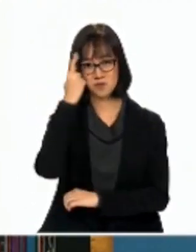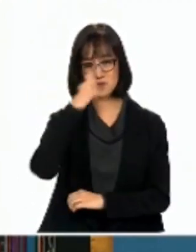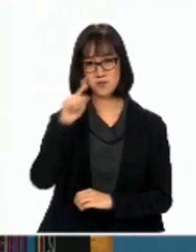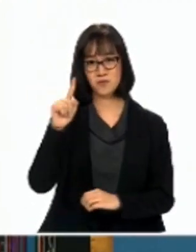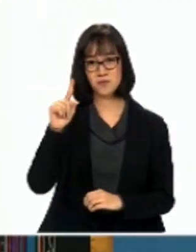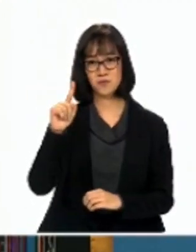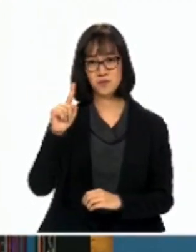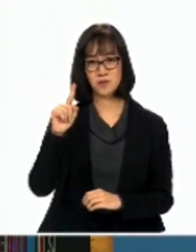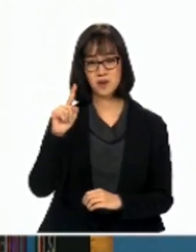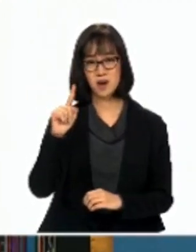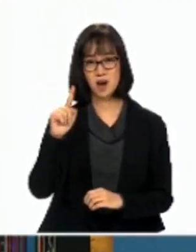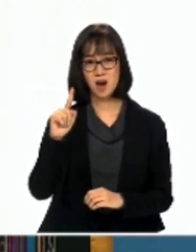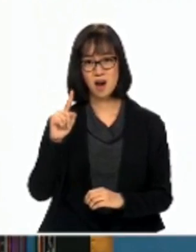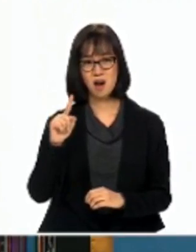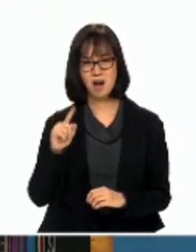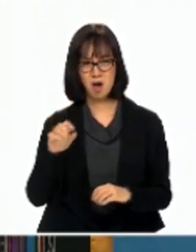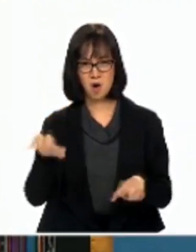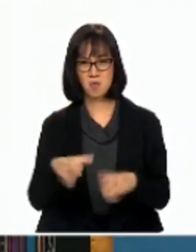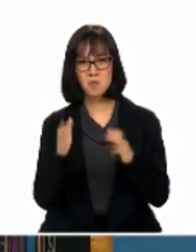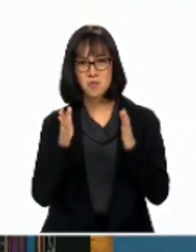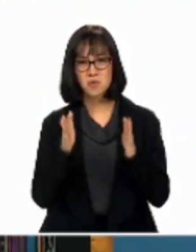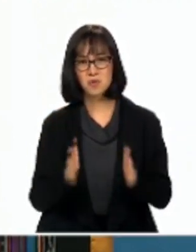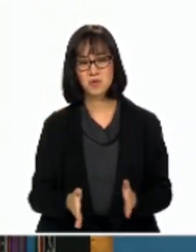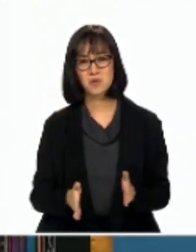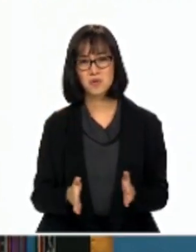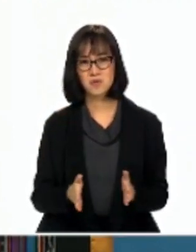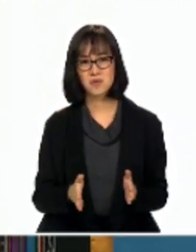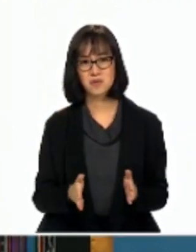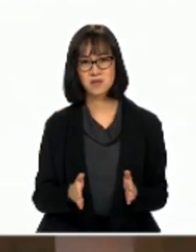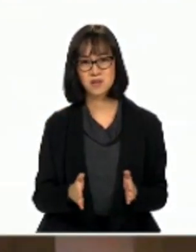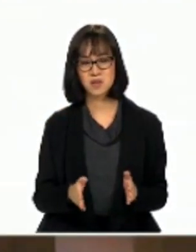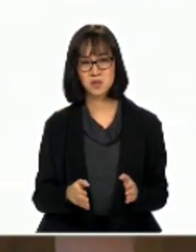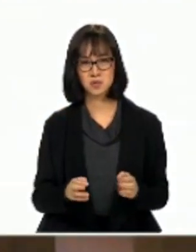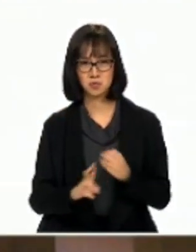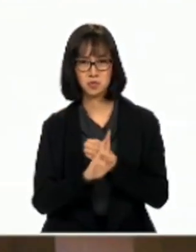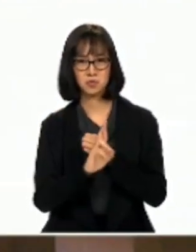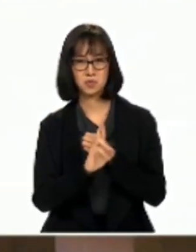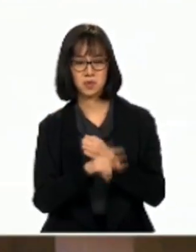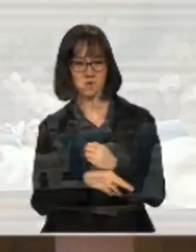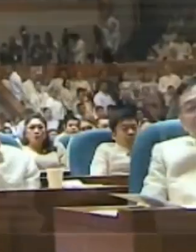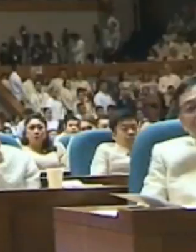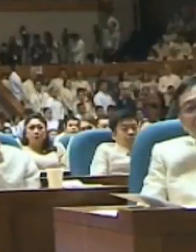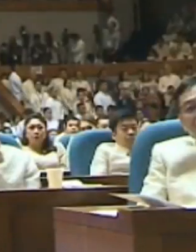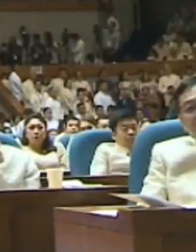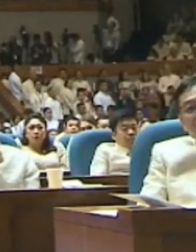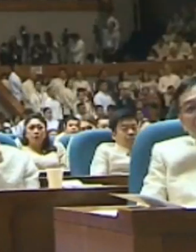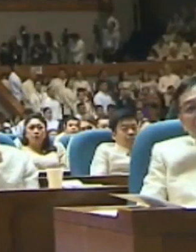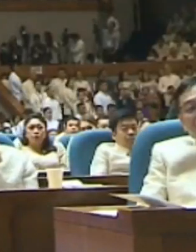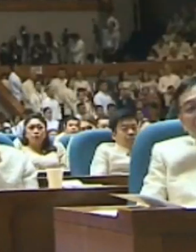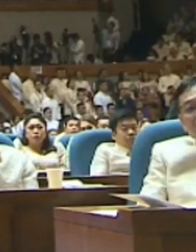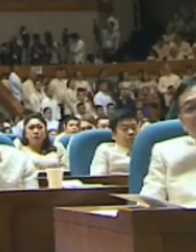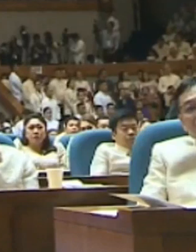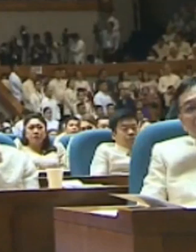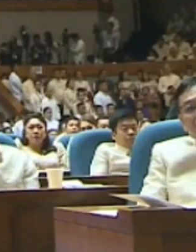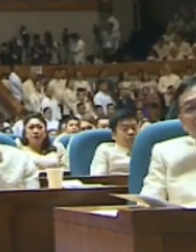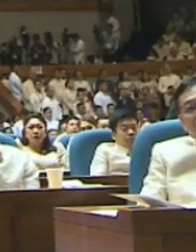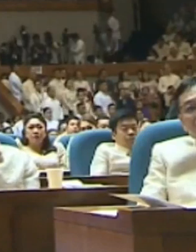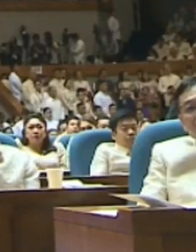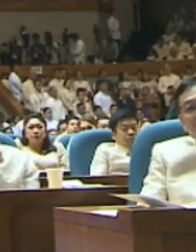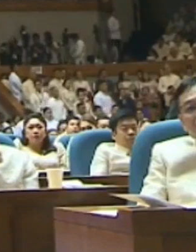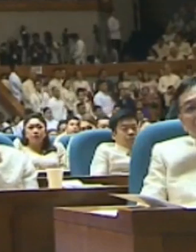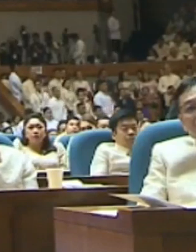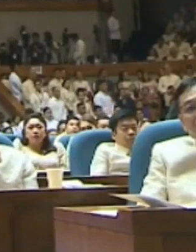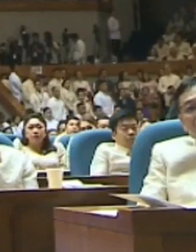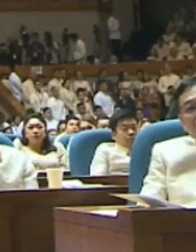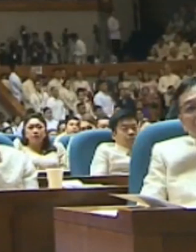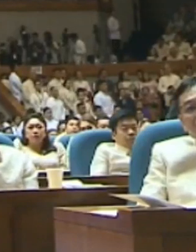employees of a certain company, store, or whatever, to go back and forth. When they go back, you have